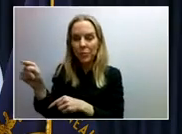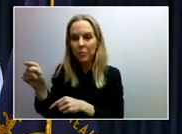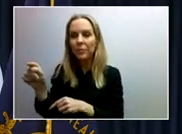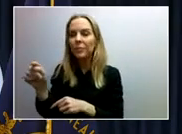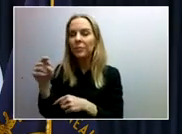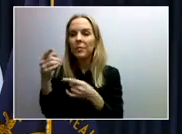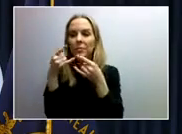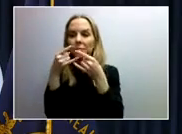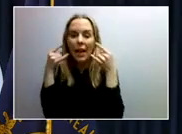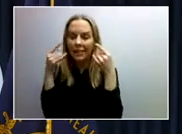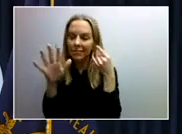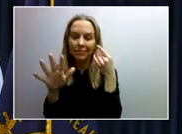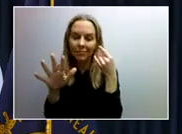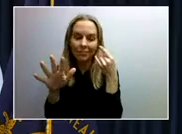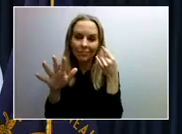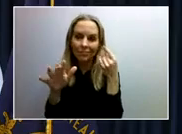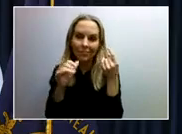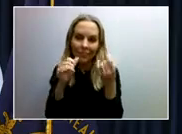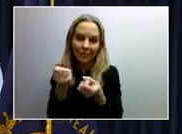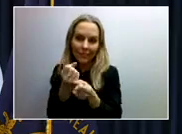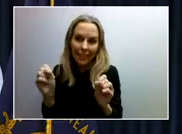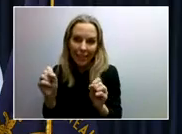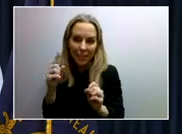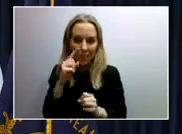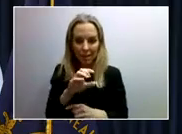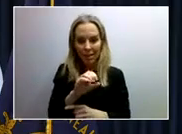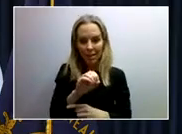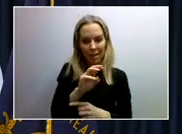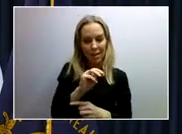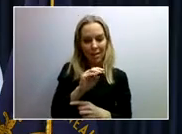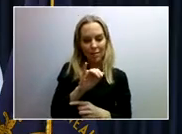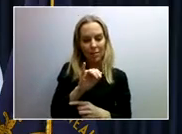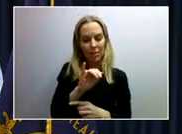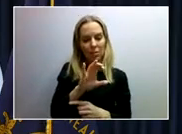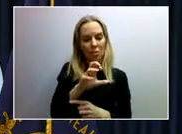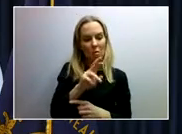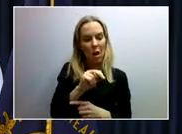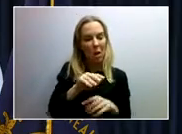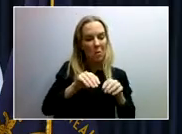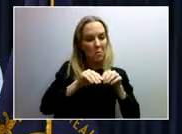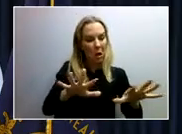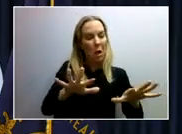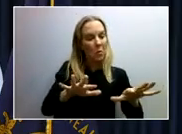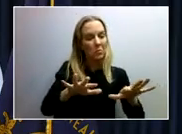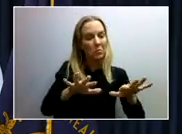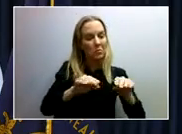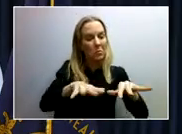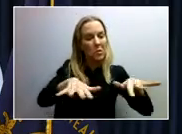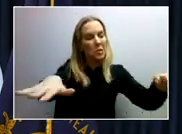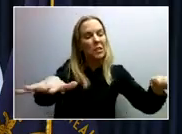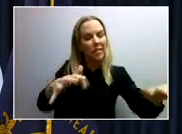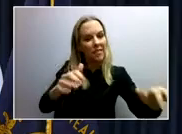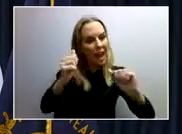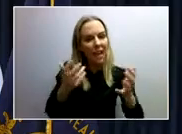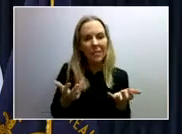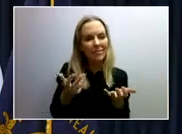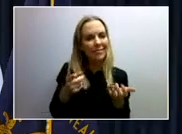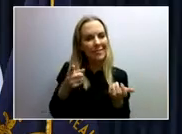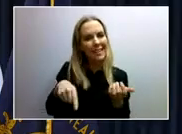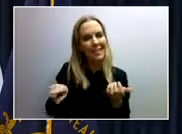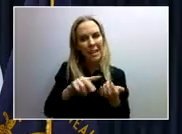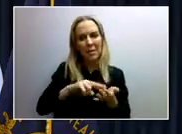safe. With Omicron spreading as fast as it is, people are just putting themselves at a risk